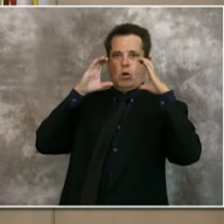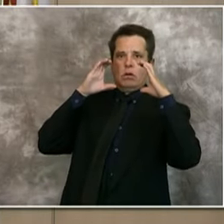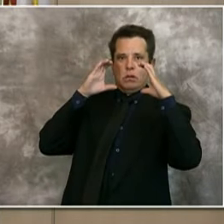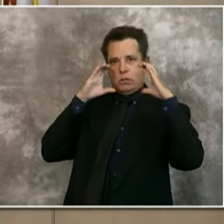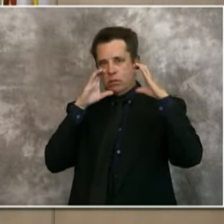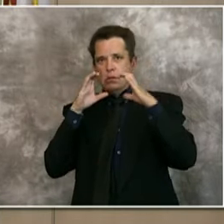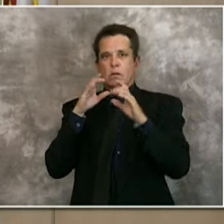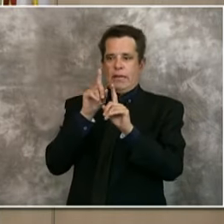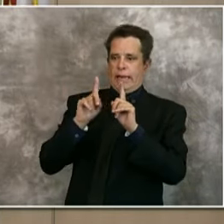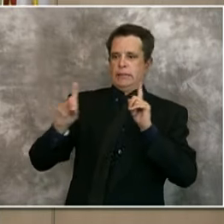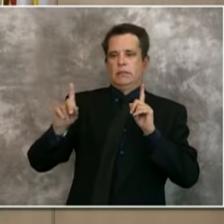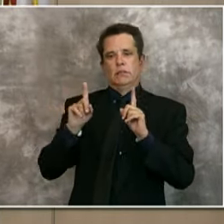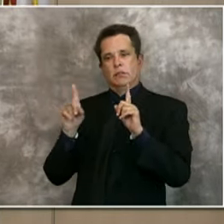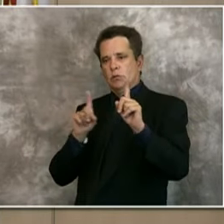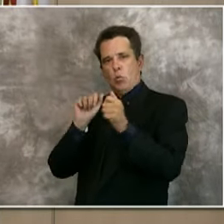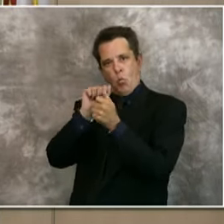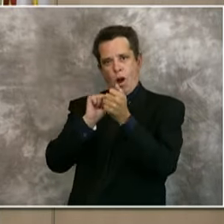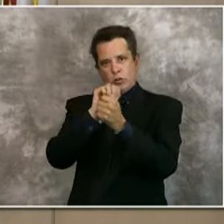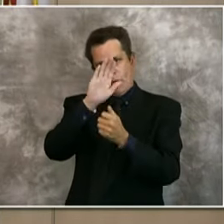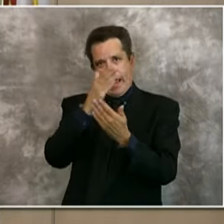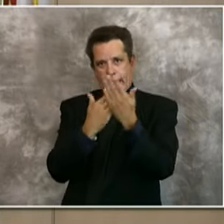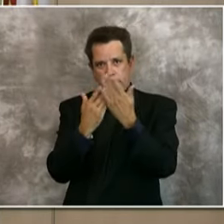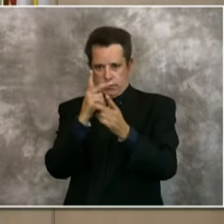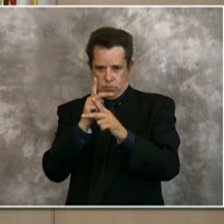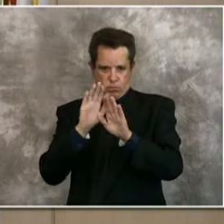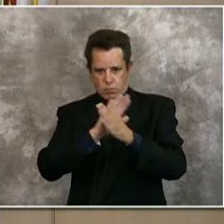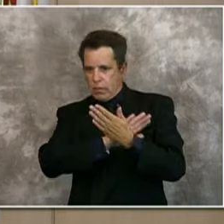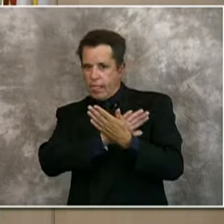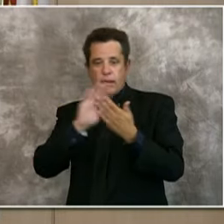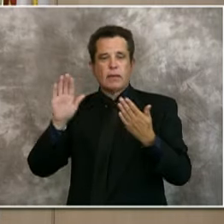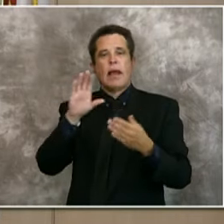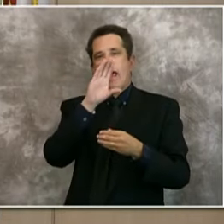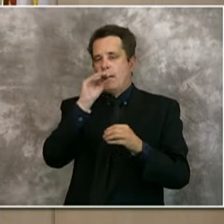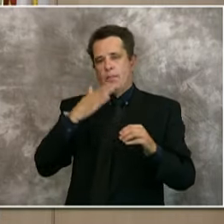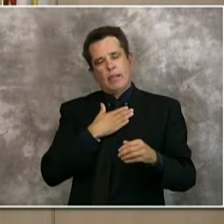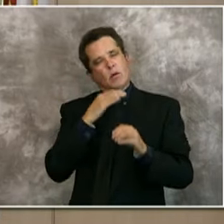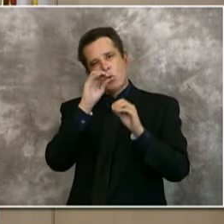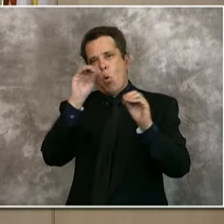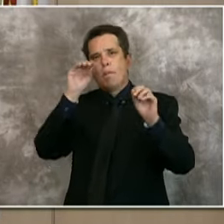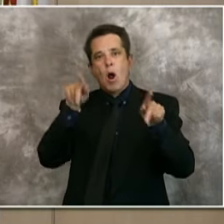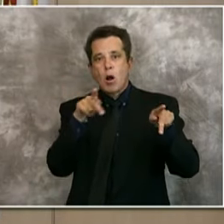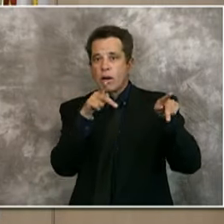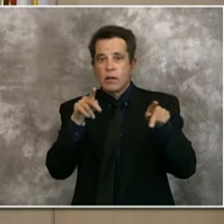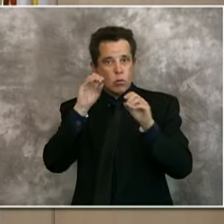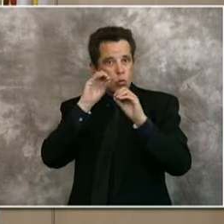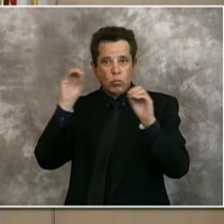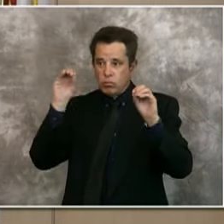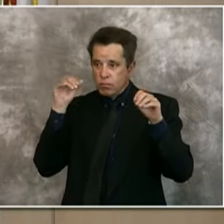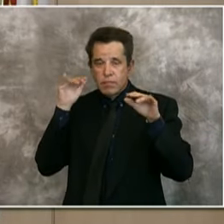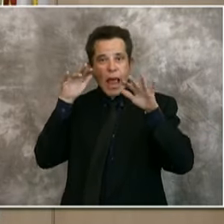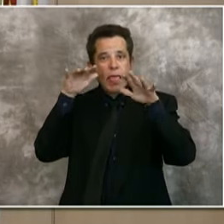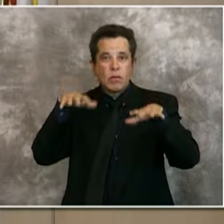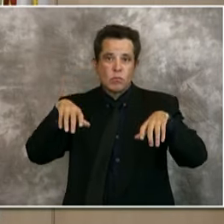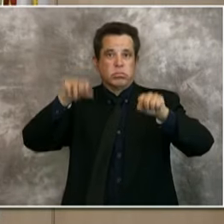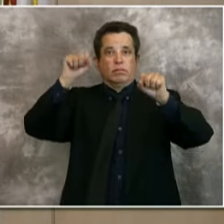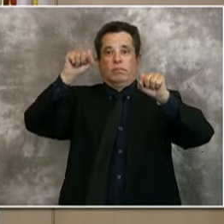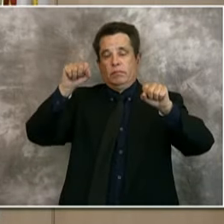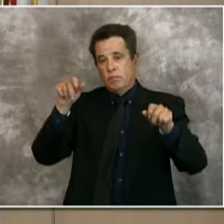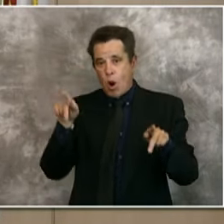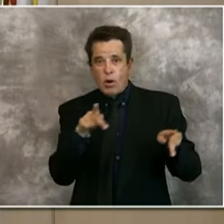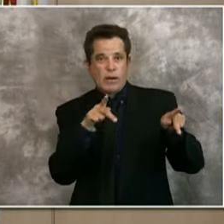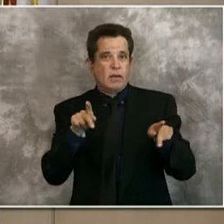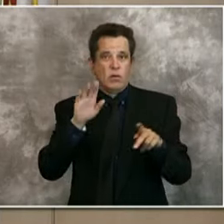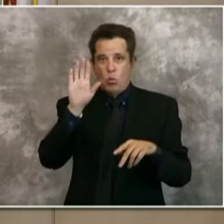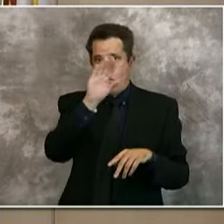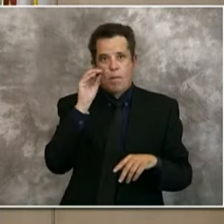physical distance, wash your hands, and please, no dinner or house parties or gatherings of